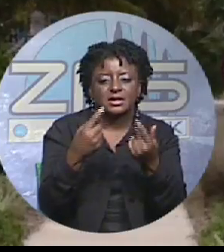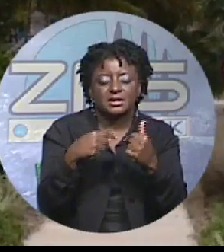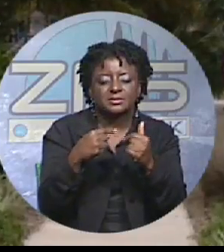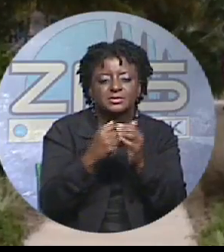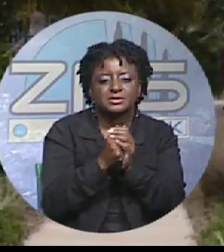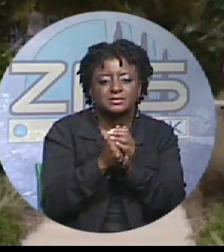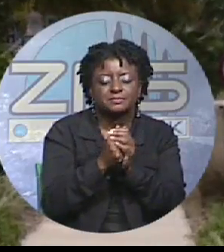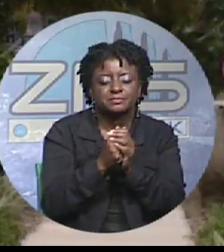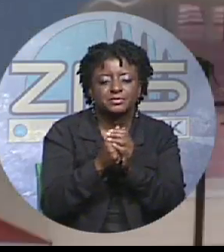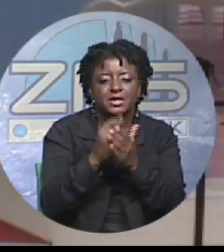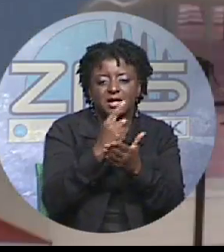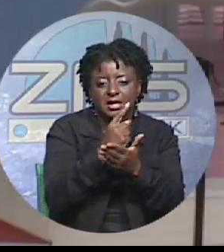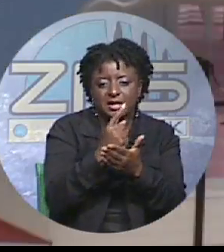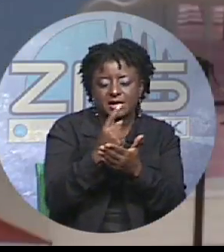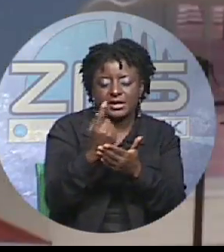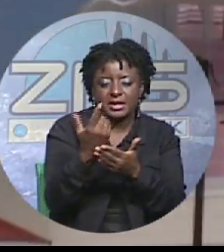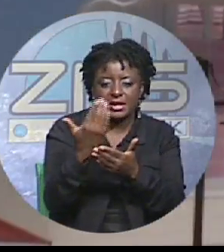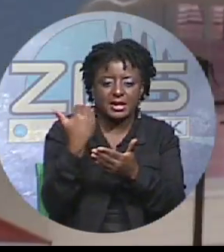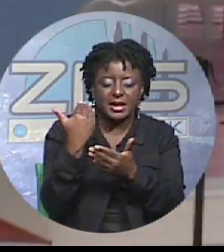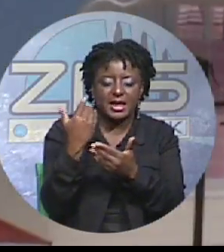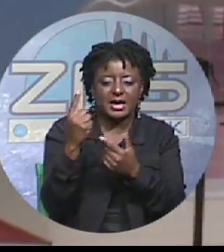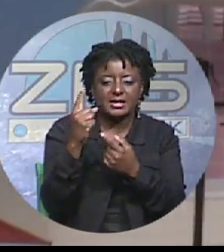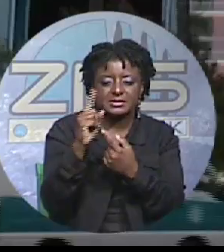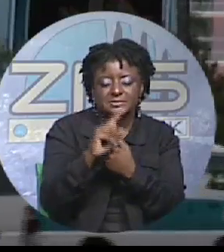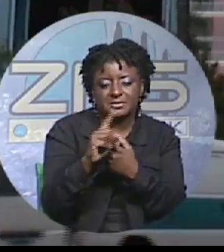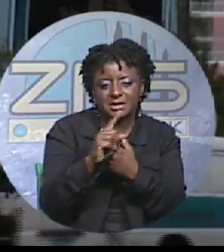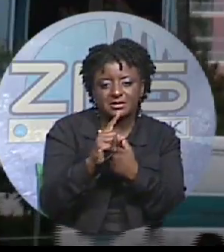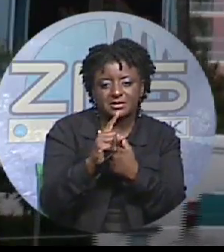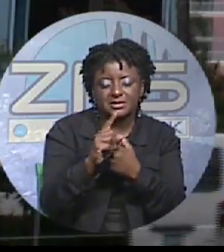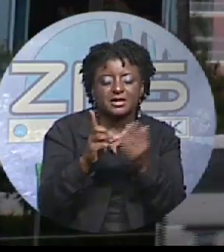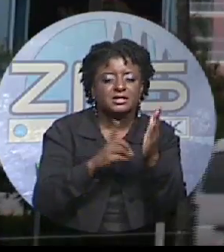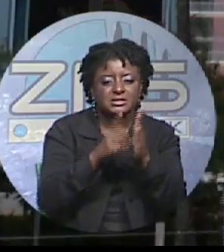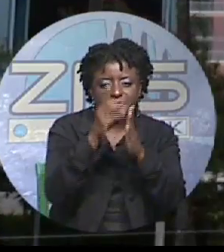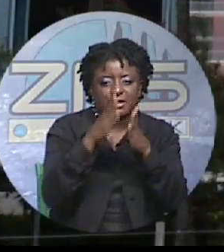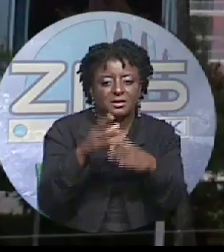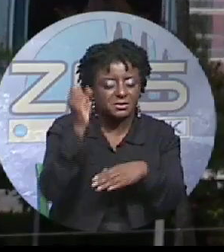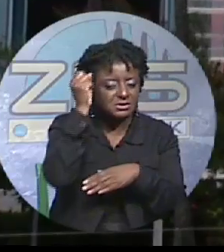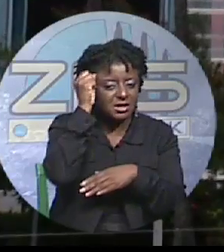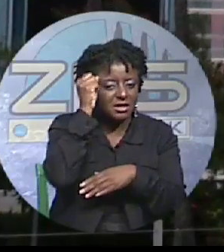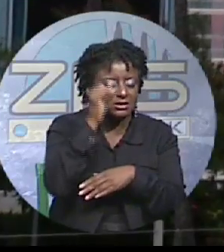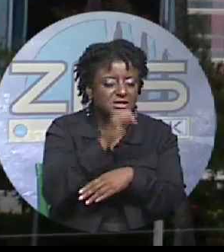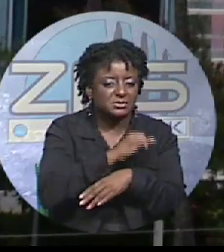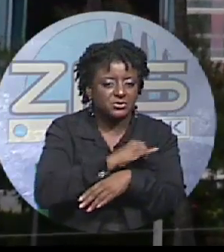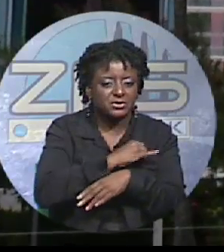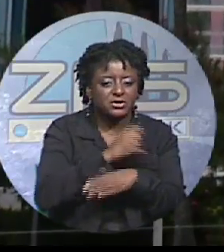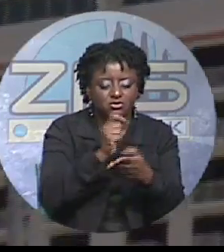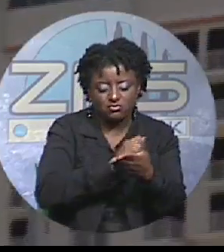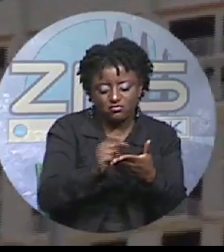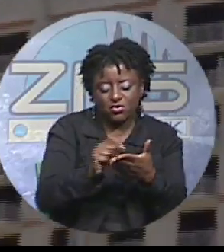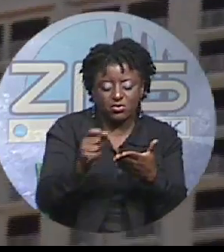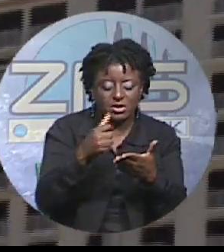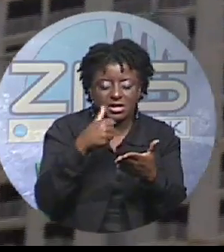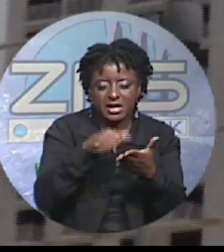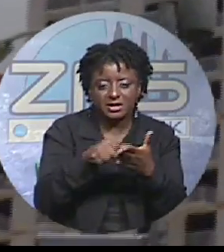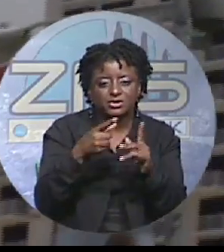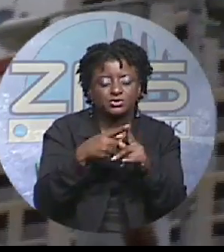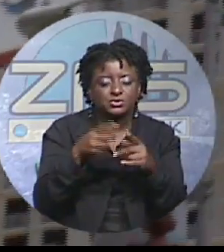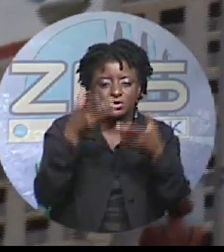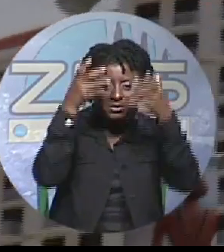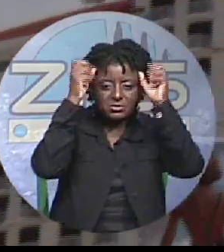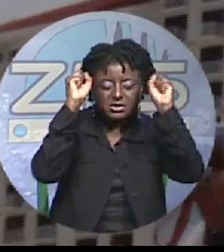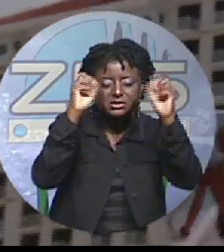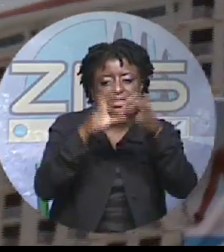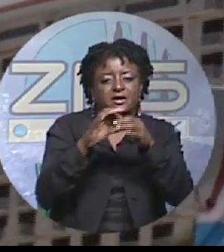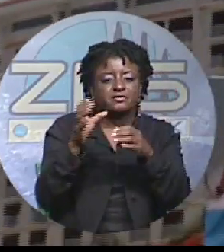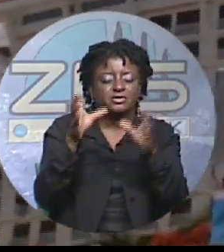Just last month, Baha Mar's developer Sarkis's Merlion wrote a letter to the president of the China Export-Import